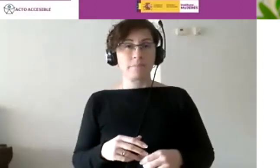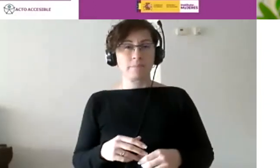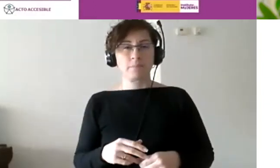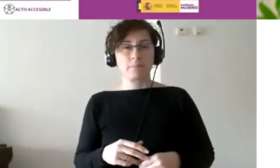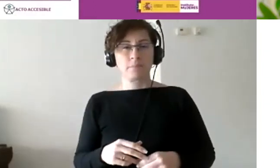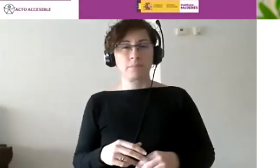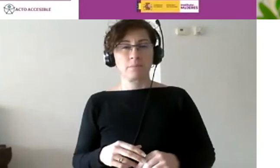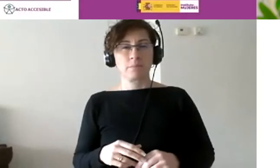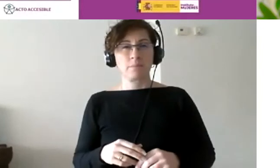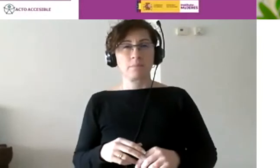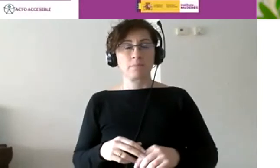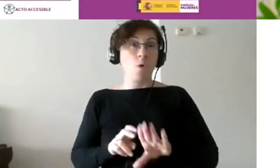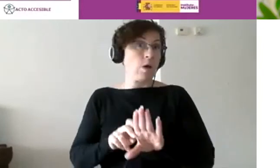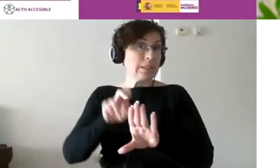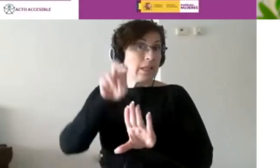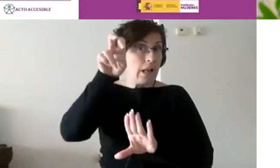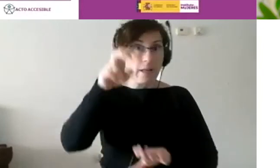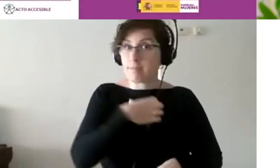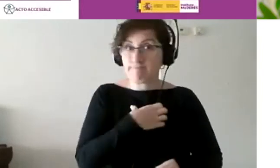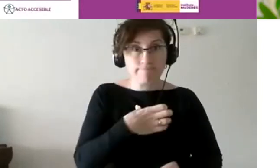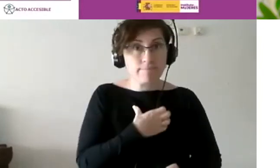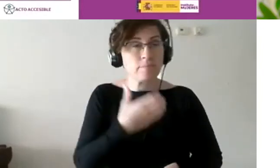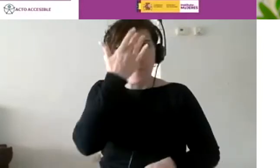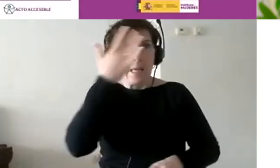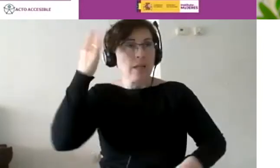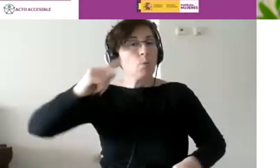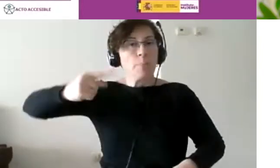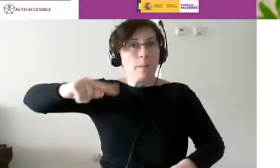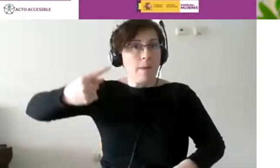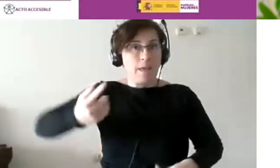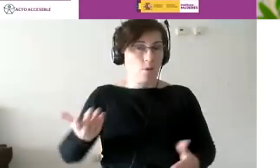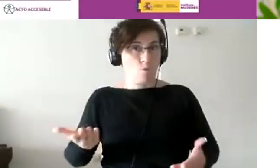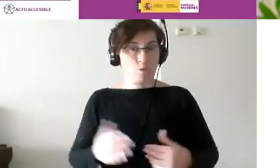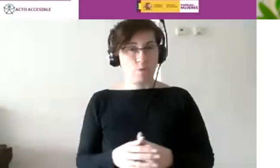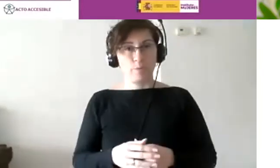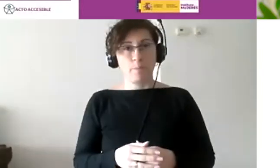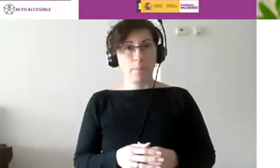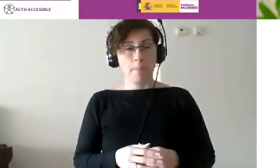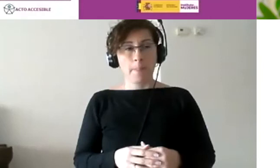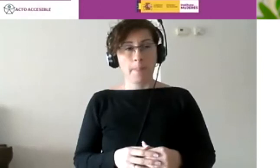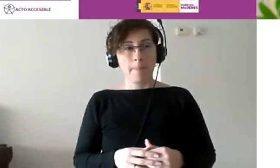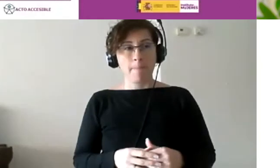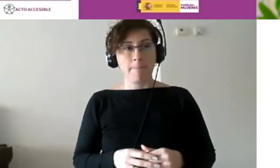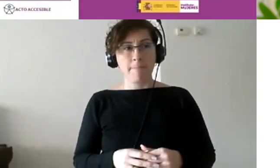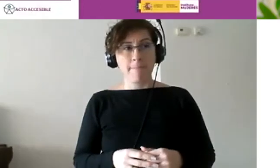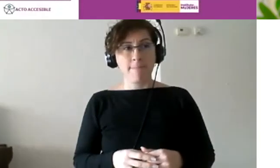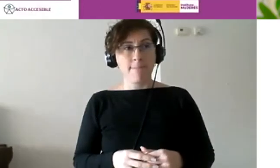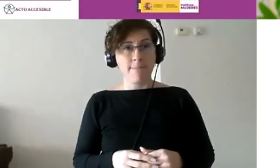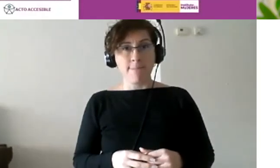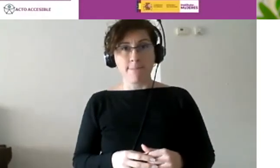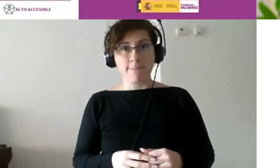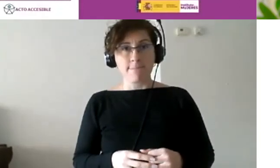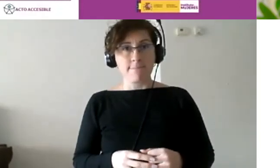real problem, and especially it's a really big problem for women and girls with disabilities. They've got a